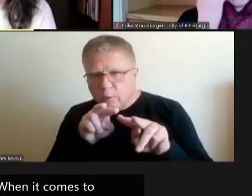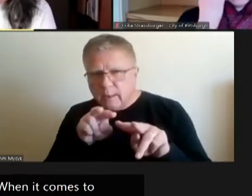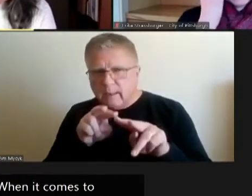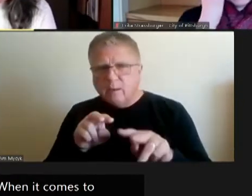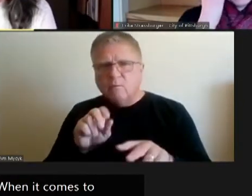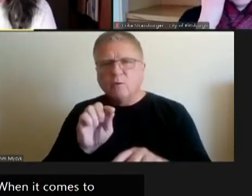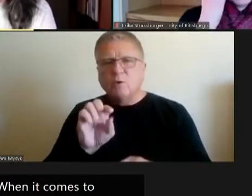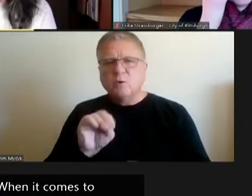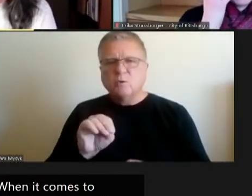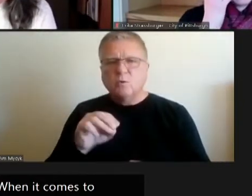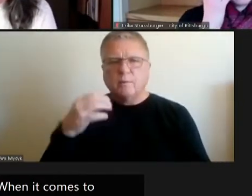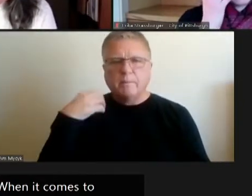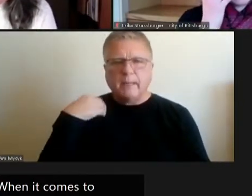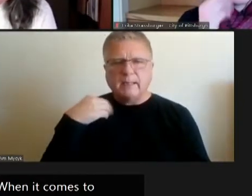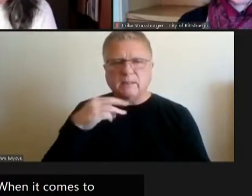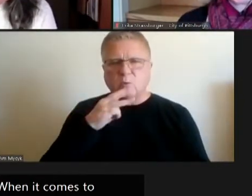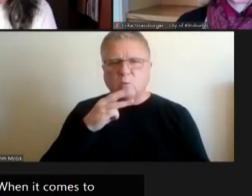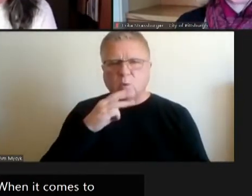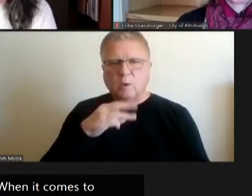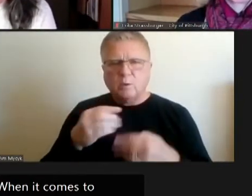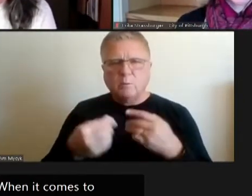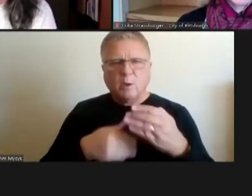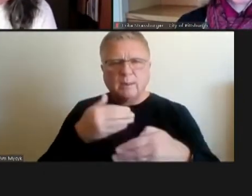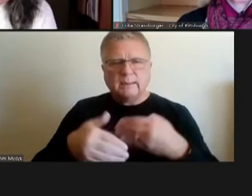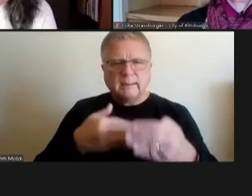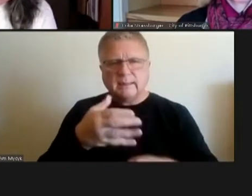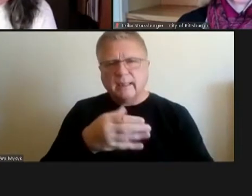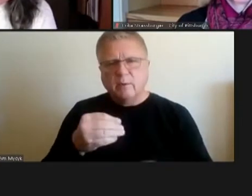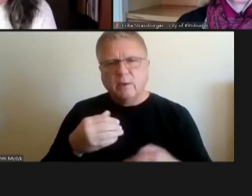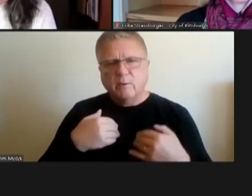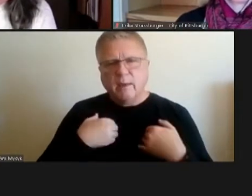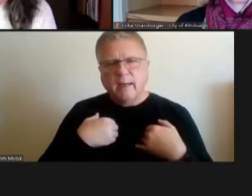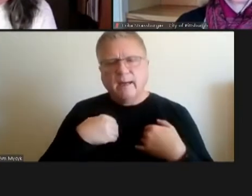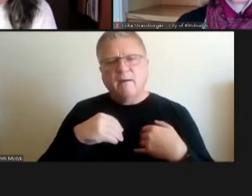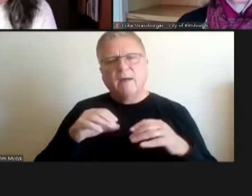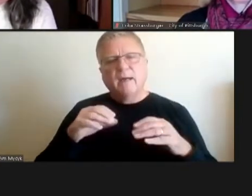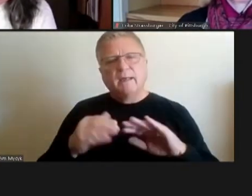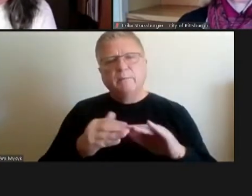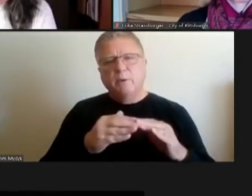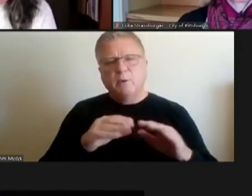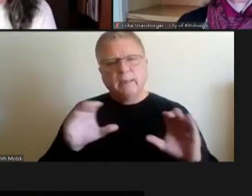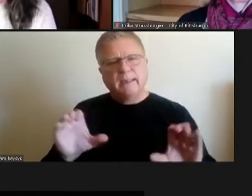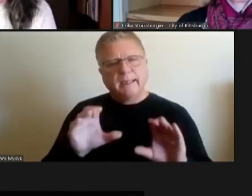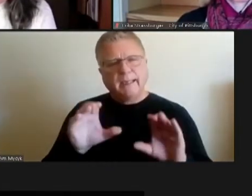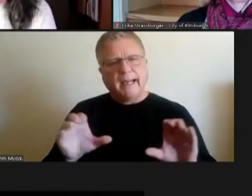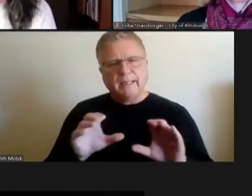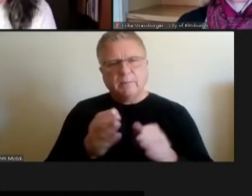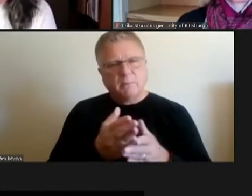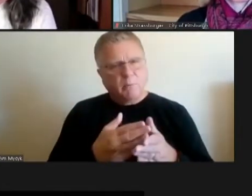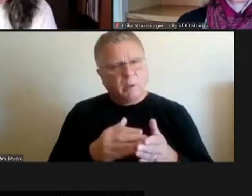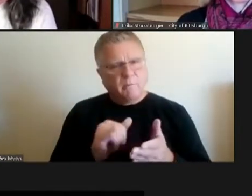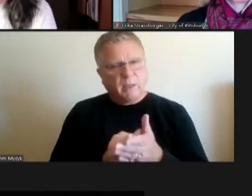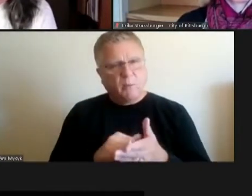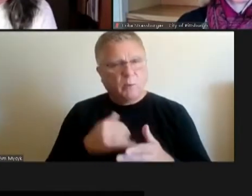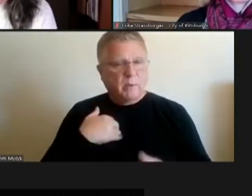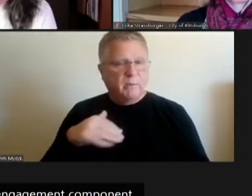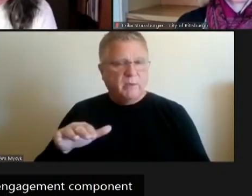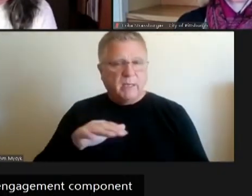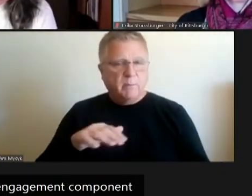planning process. And we do have a community engagement component of that where we'll have neighborhood